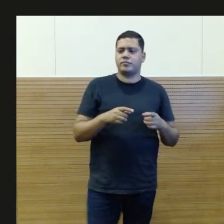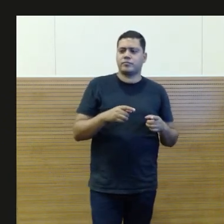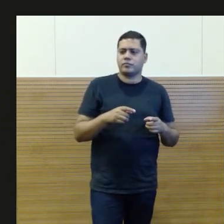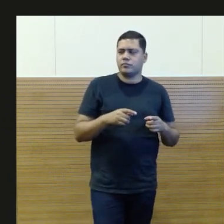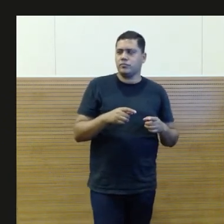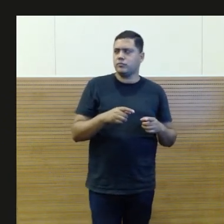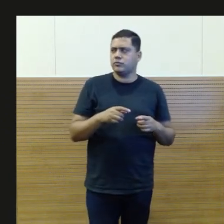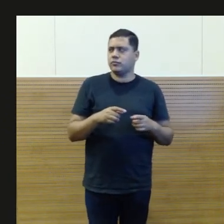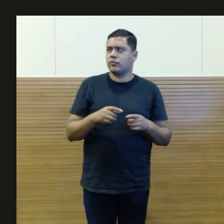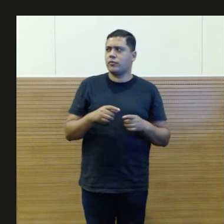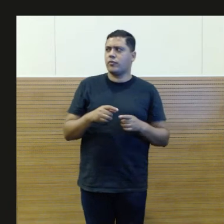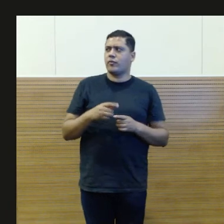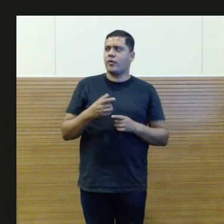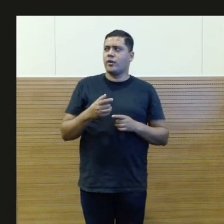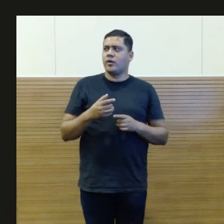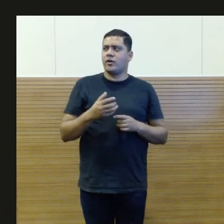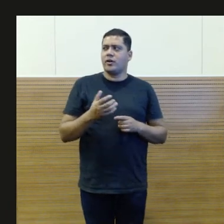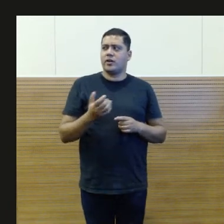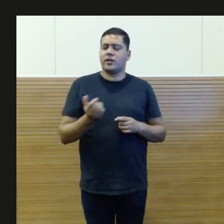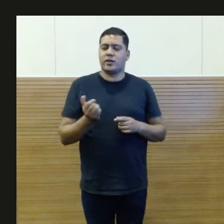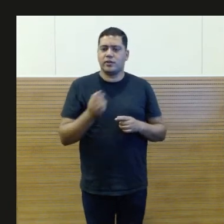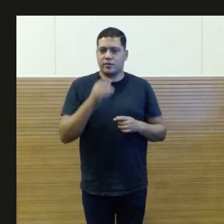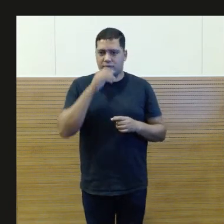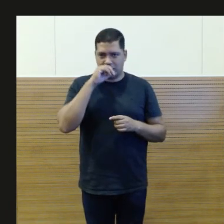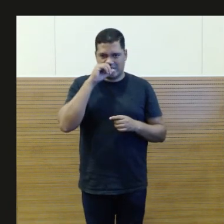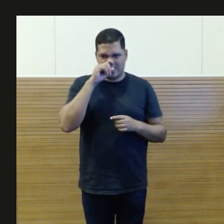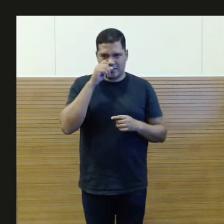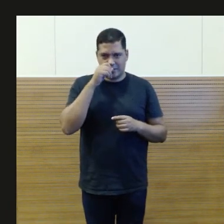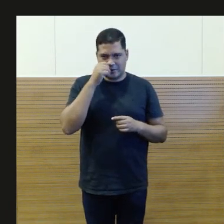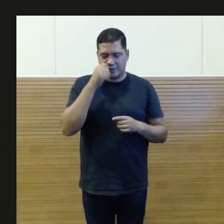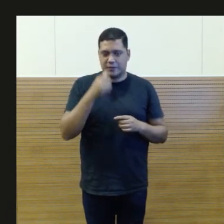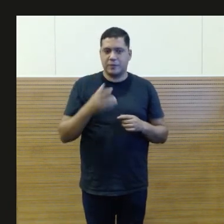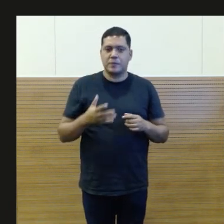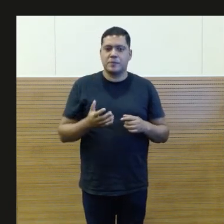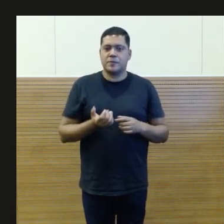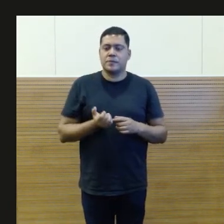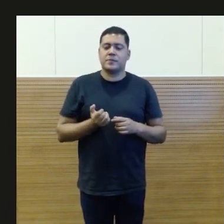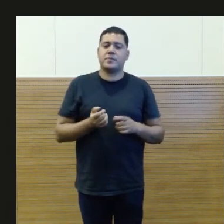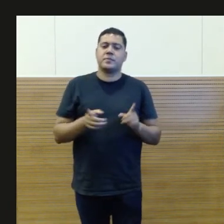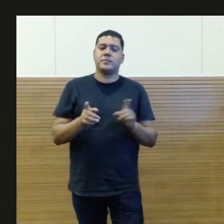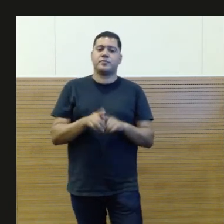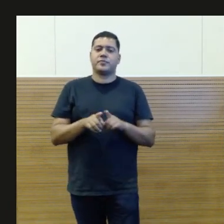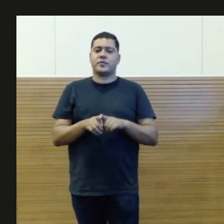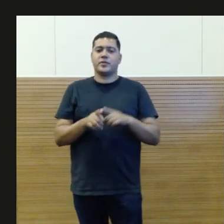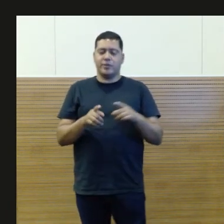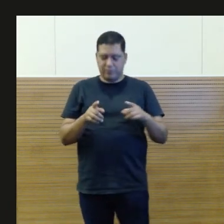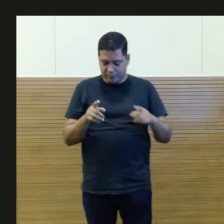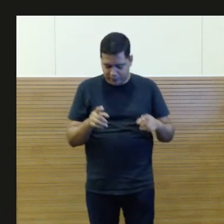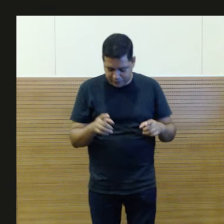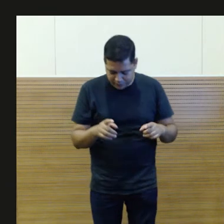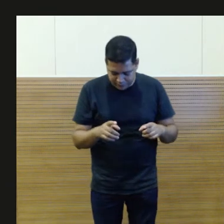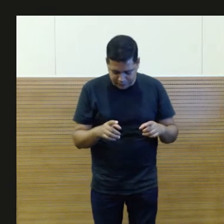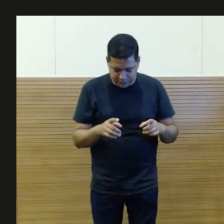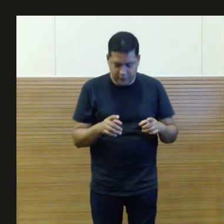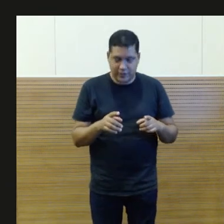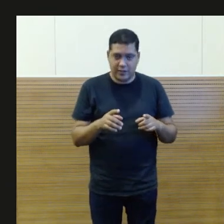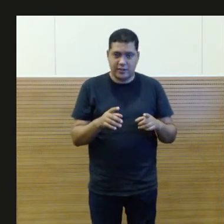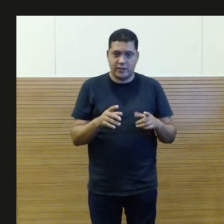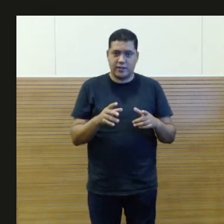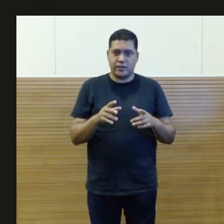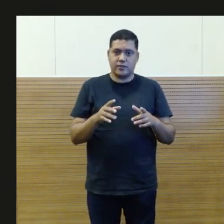soy and sugar in the ultra processed foods, and have this network, which is an important space to exchange experiences with Brazil. And